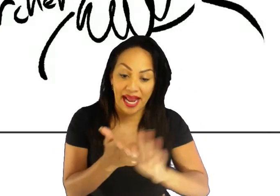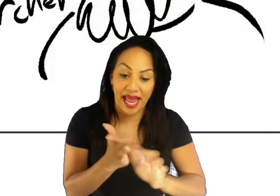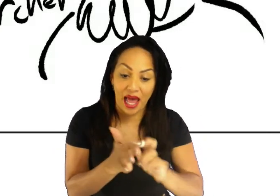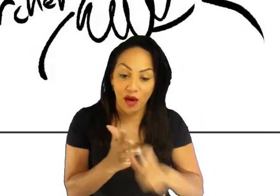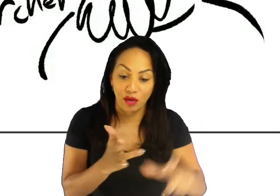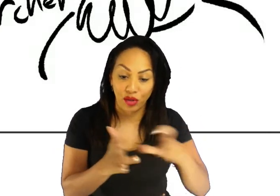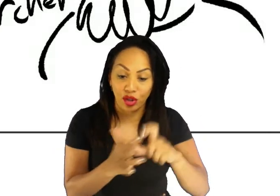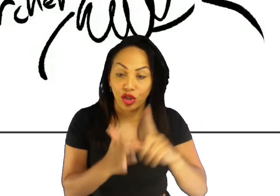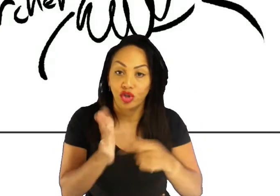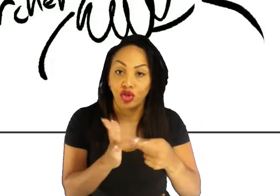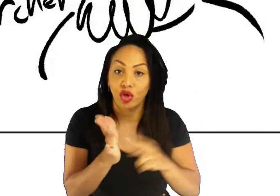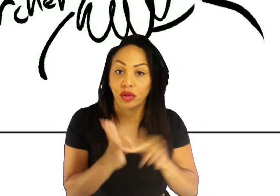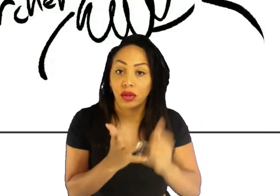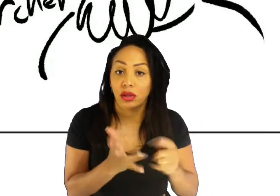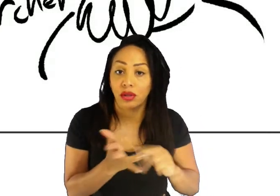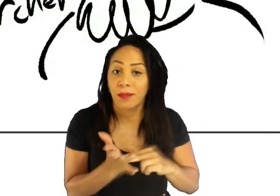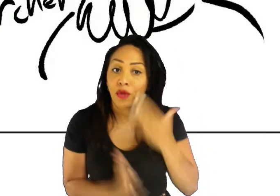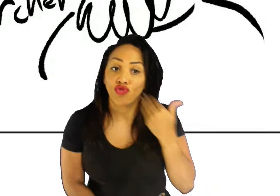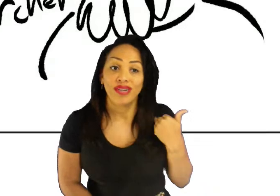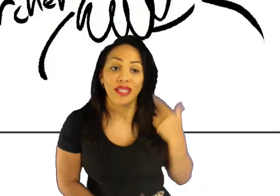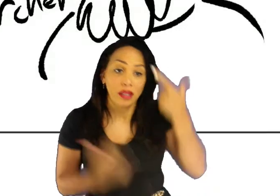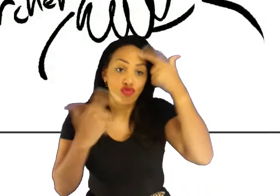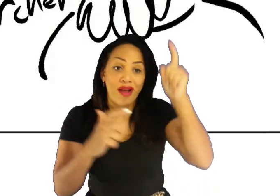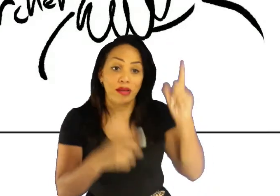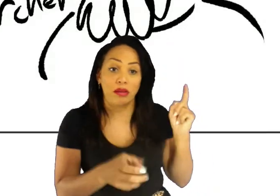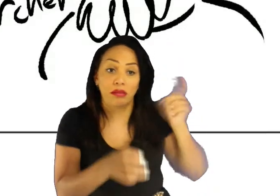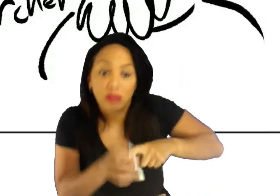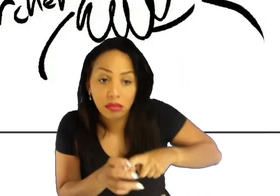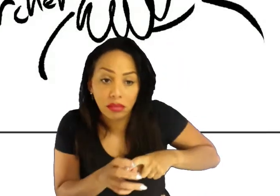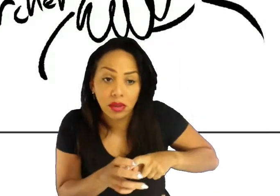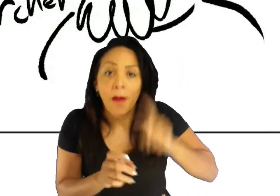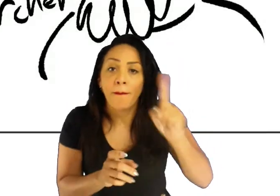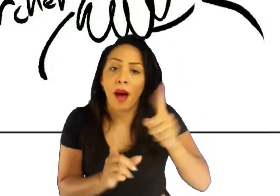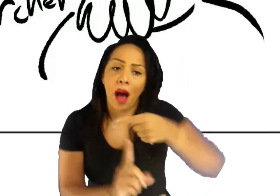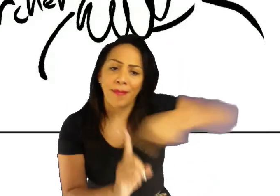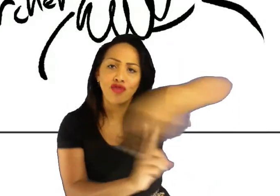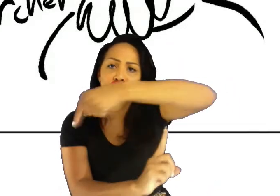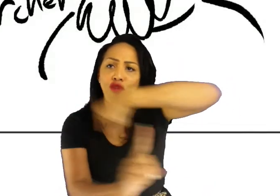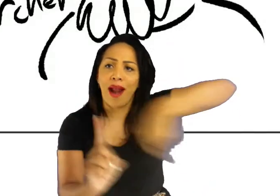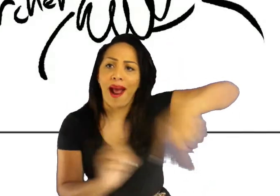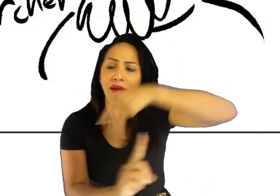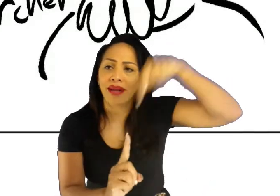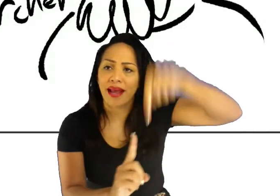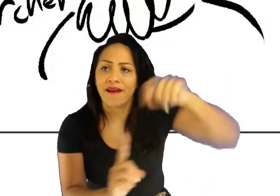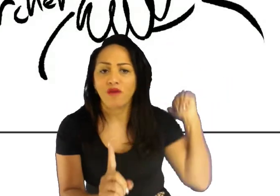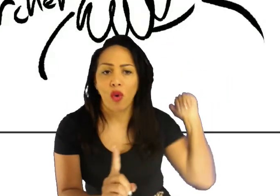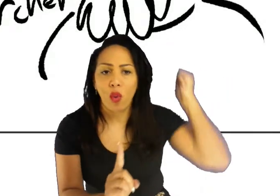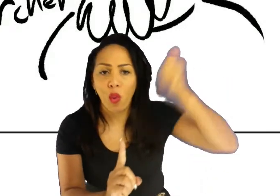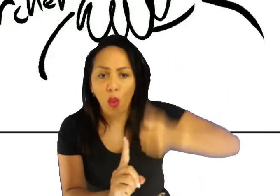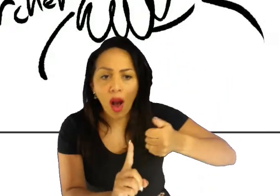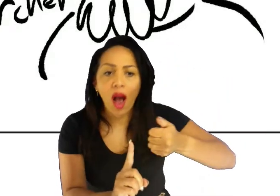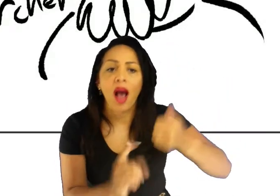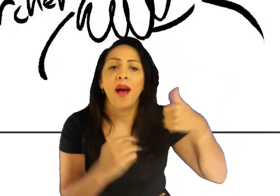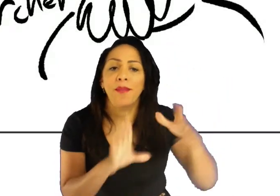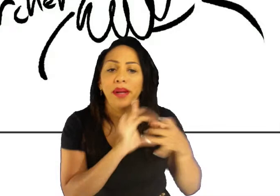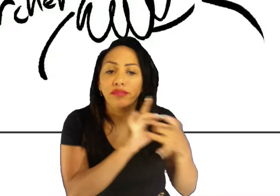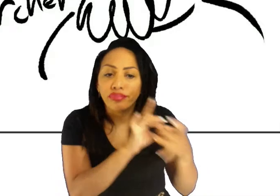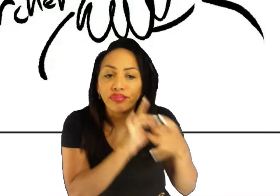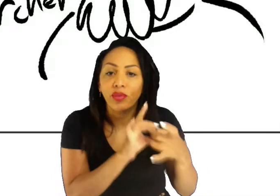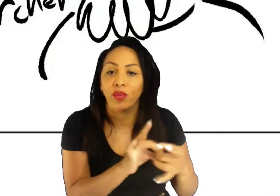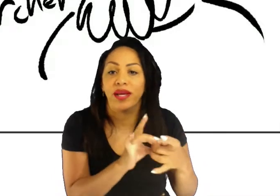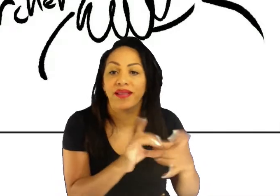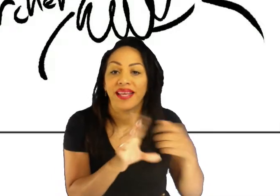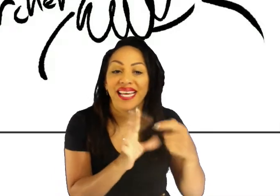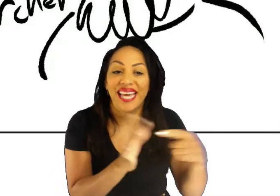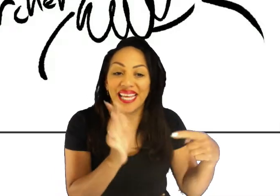I'm quite a recent resident, but I've been in and around for quite a while. I have worked with studio residents Kid Carpet and